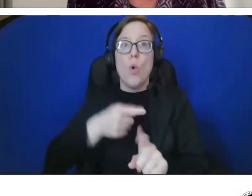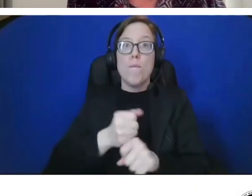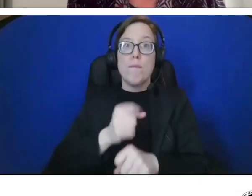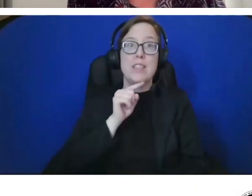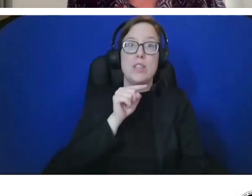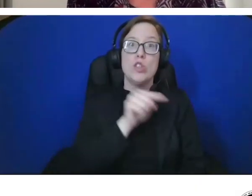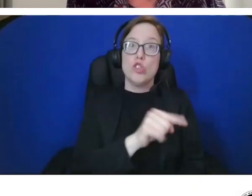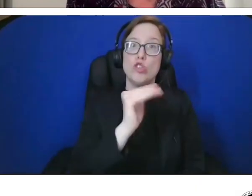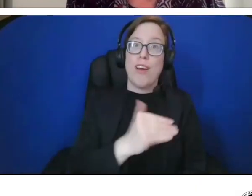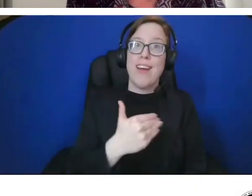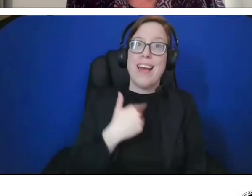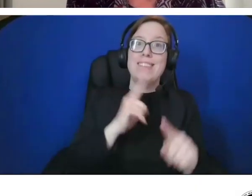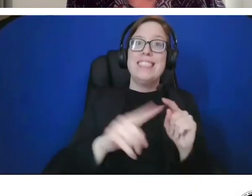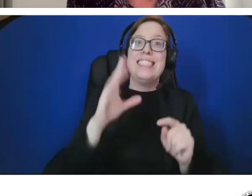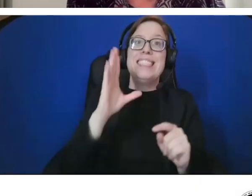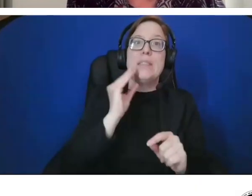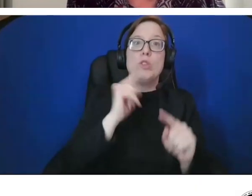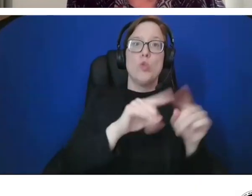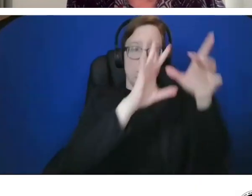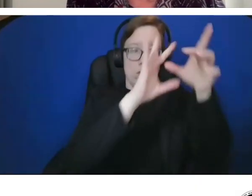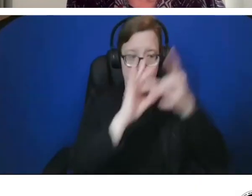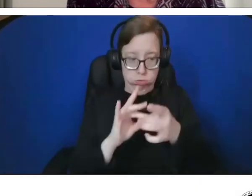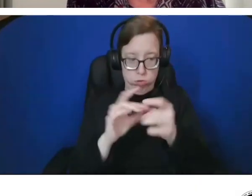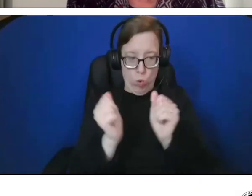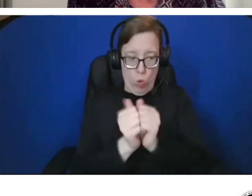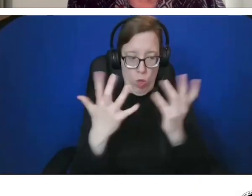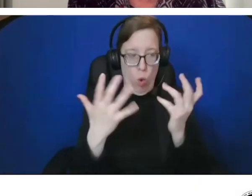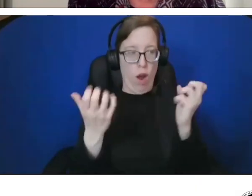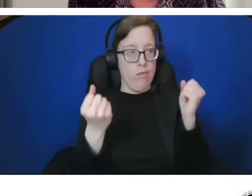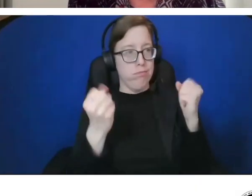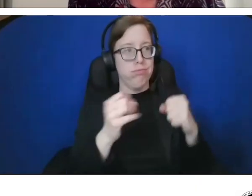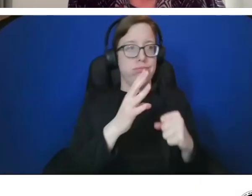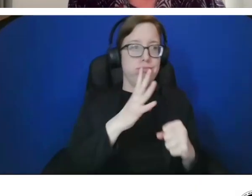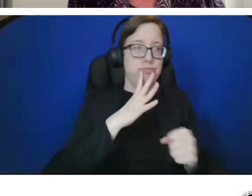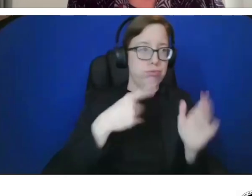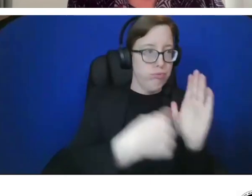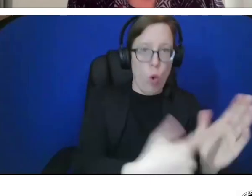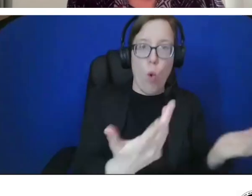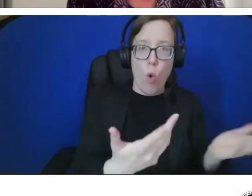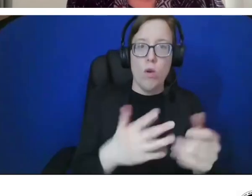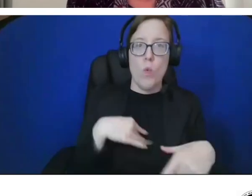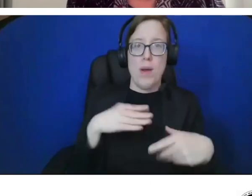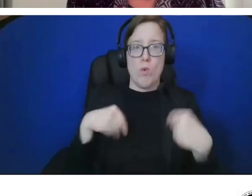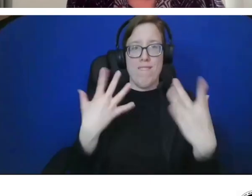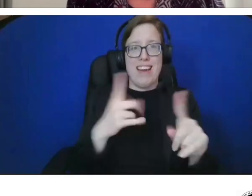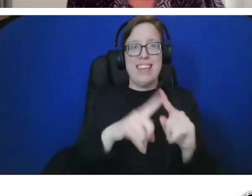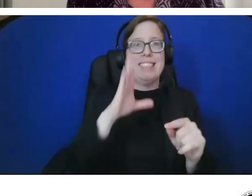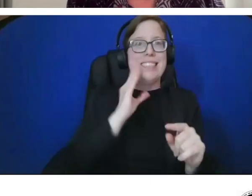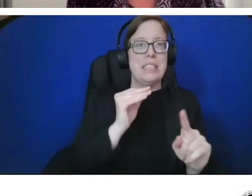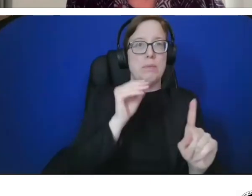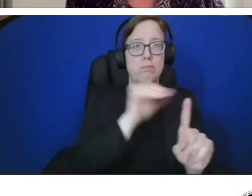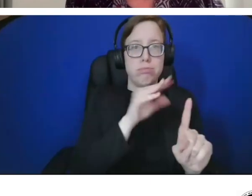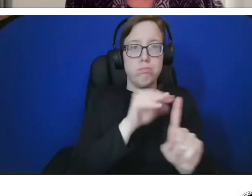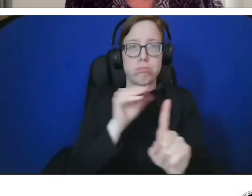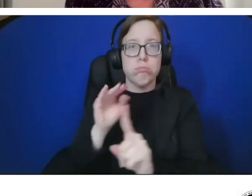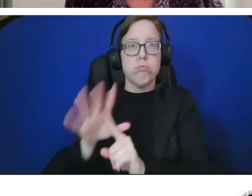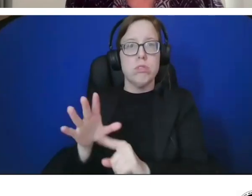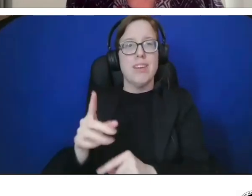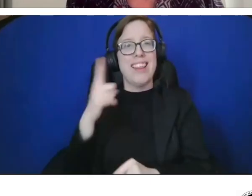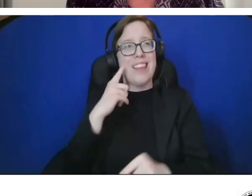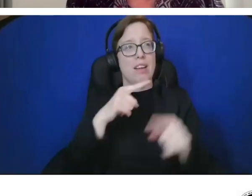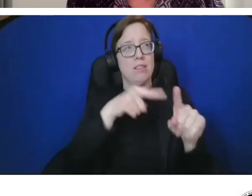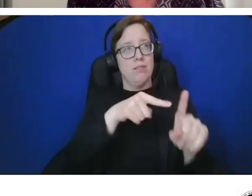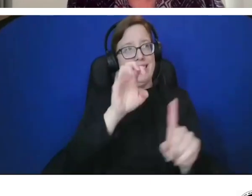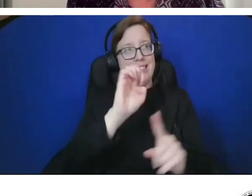that the child has experiences to ground what's being communicated, right? And we provide those. So it's a different way to think